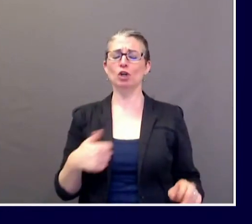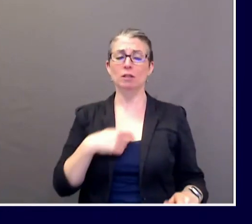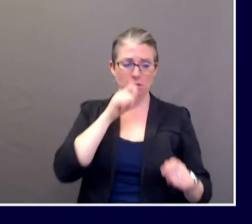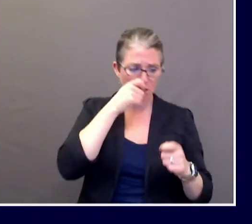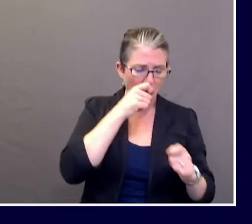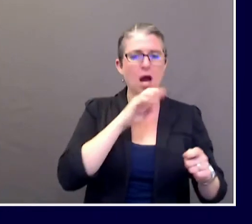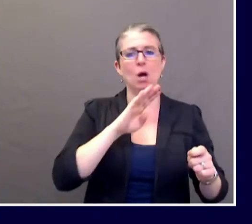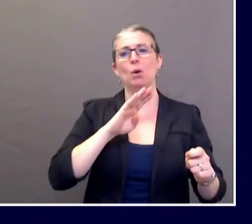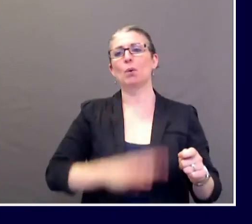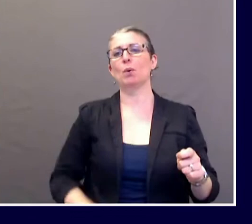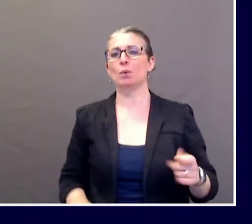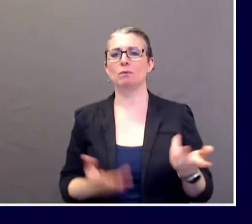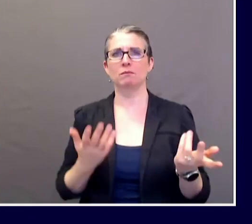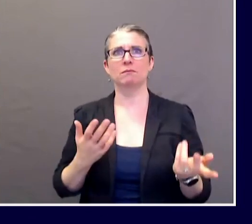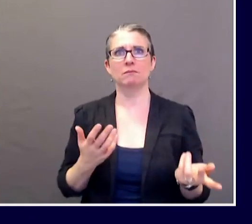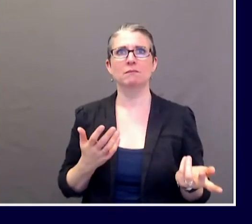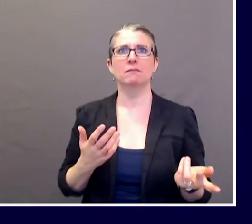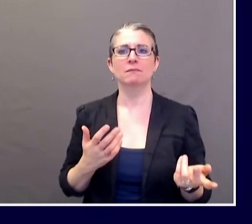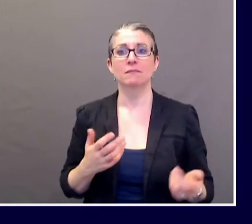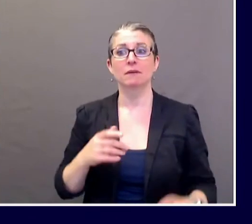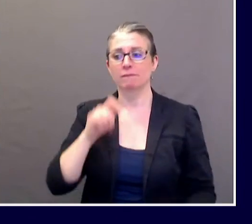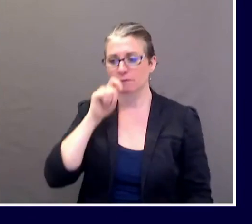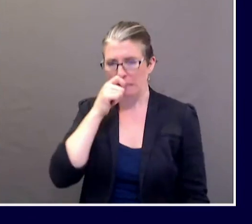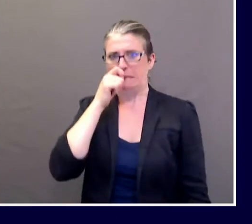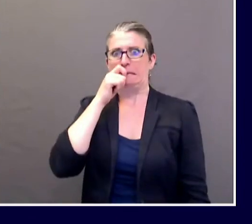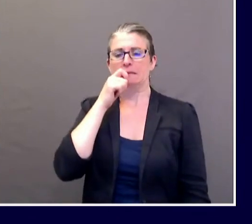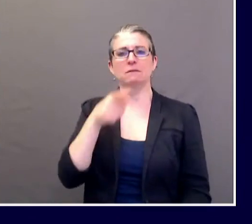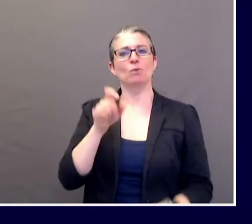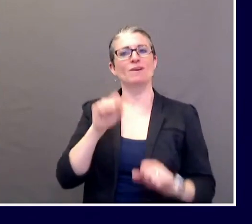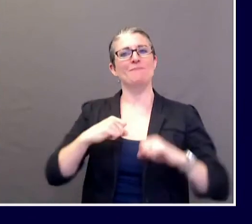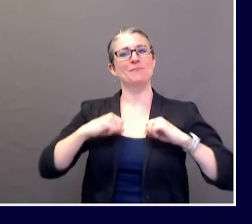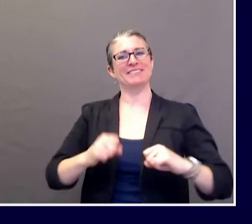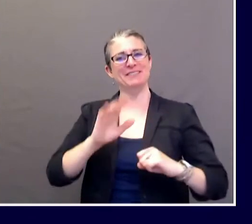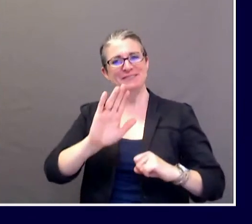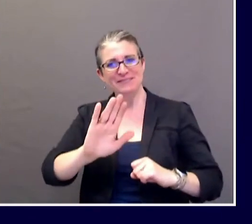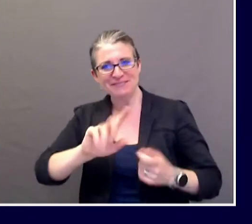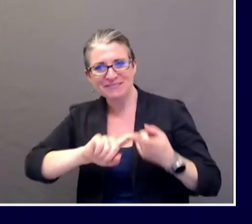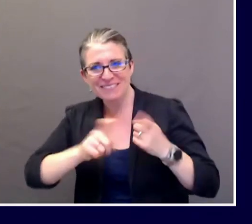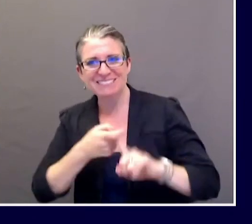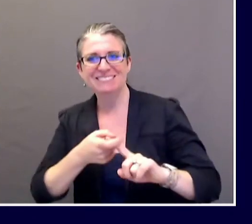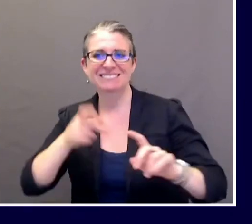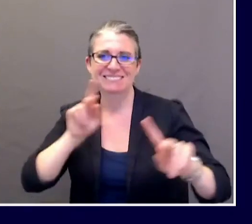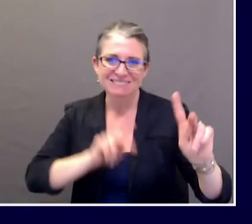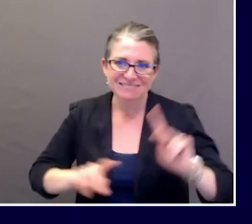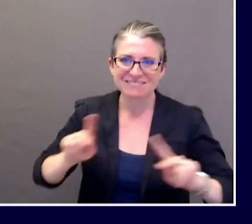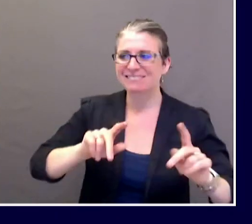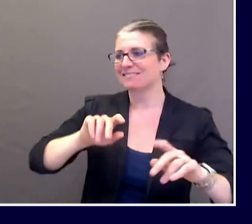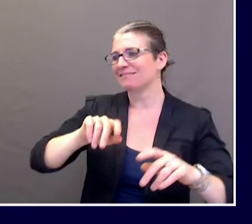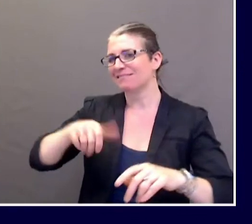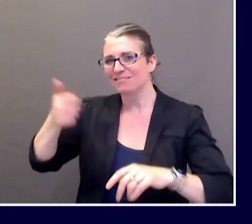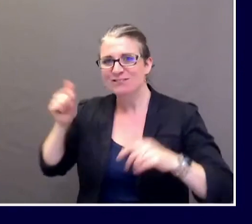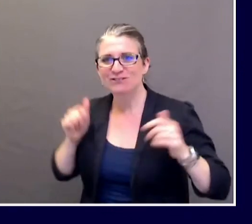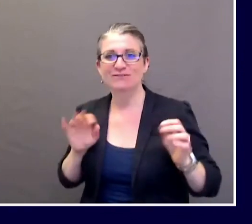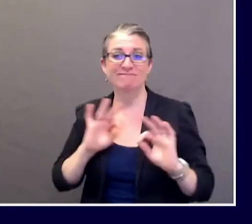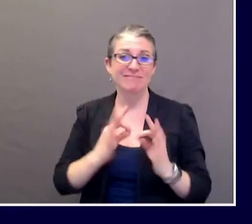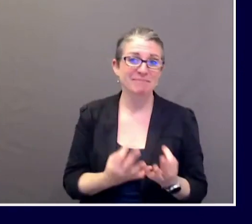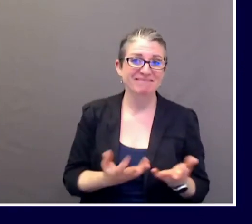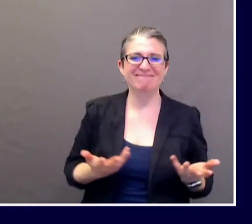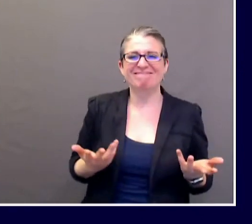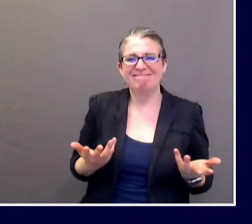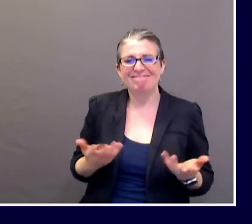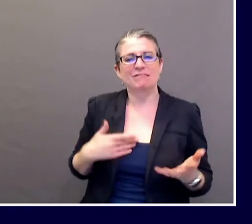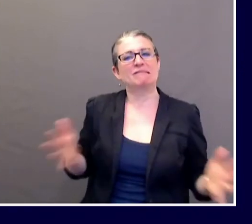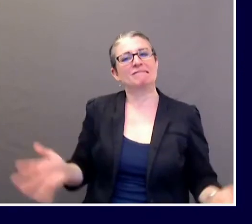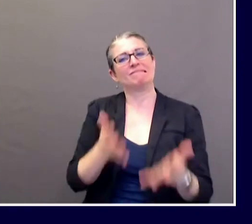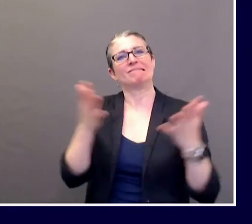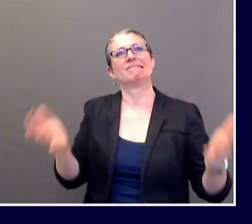your work colleagues, as well as your neighbors from COVID-19. So we do urge people to continue to follow these